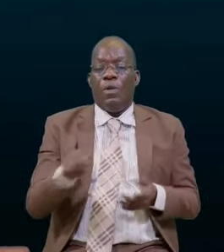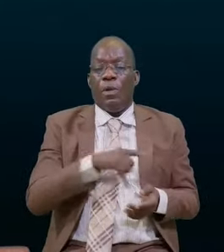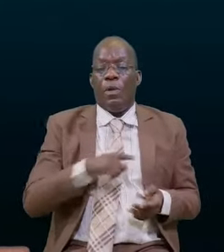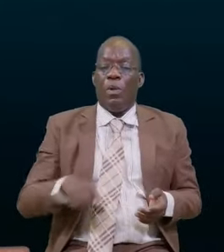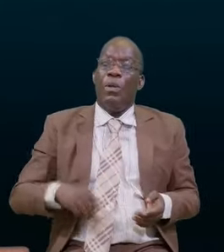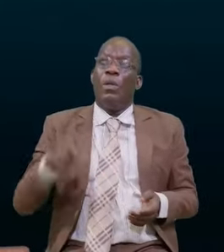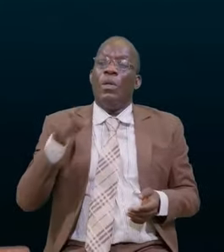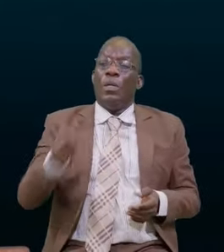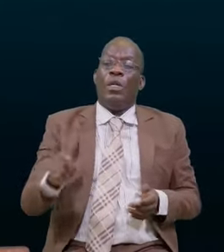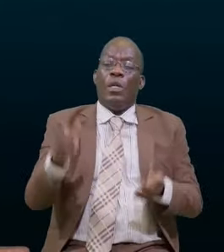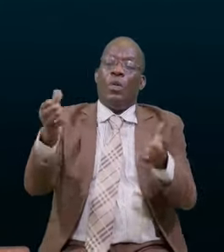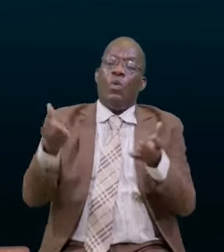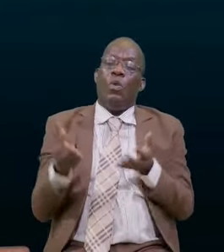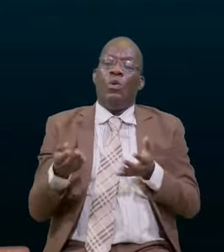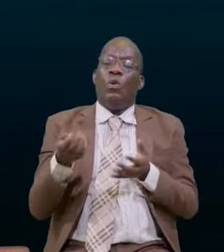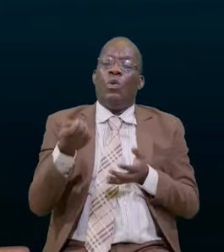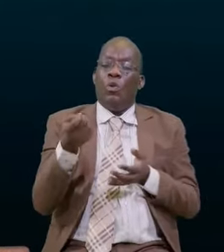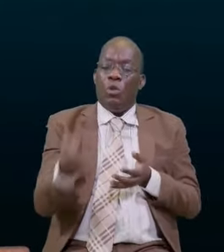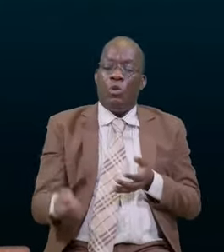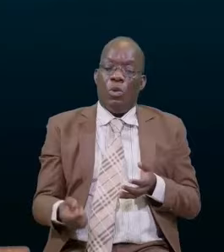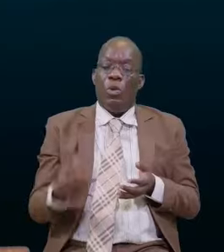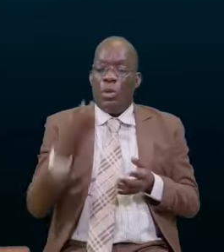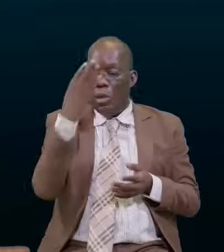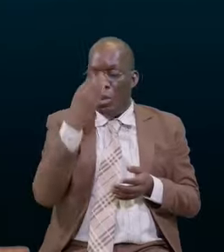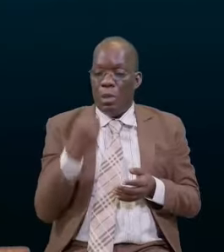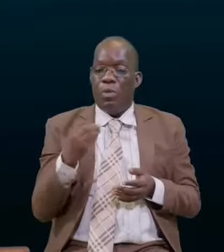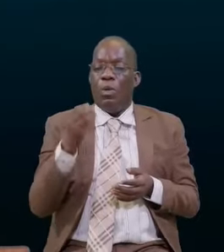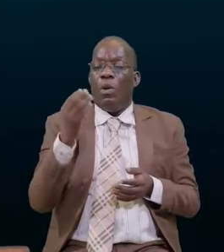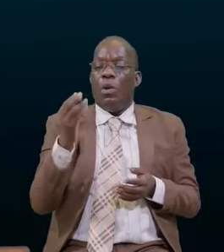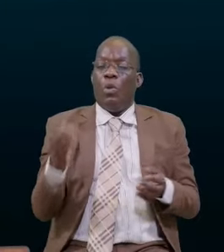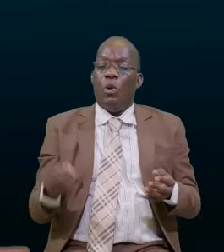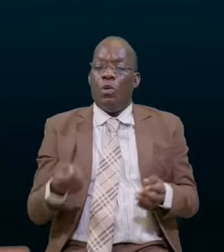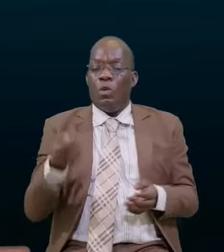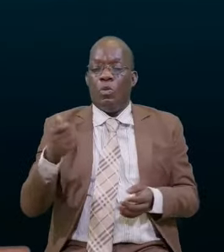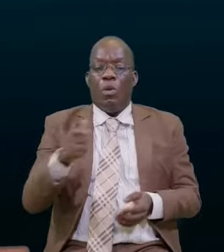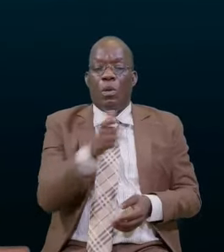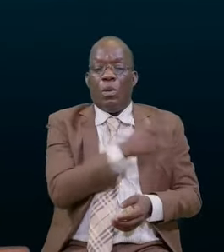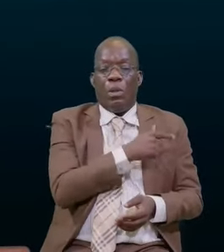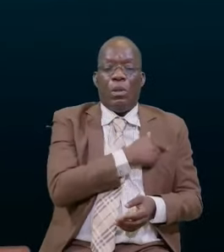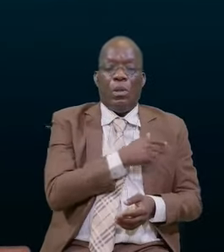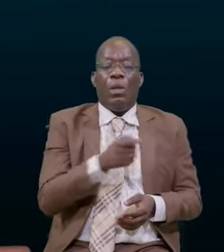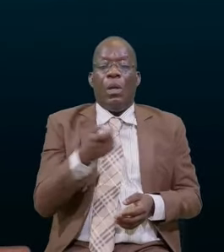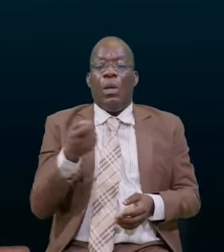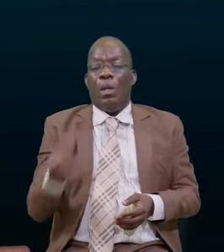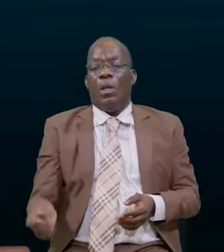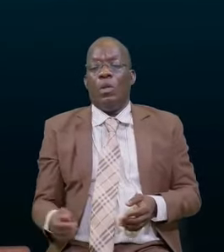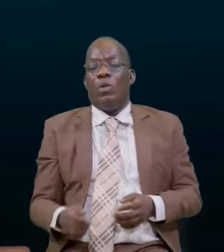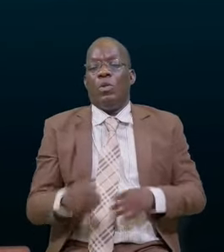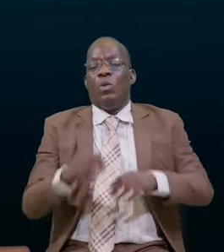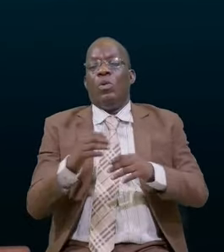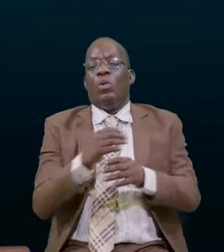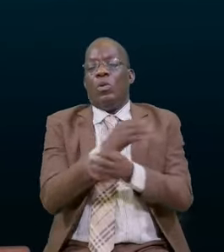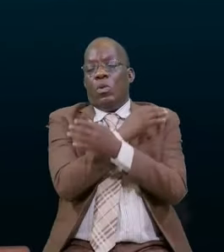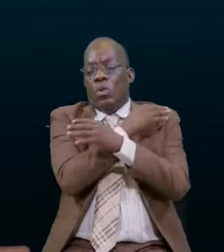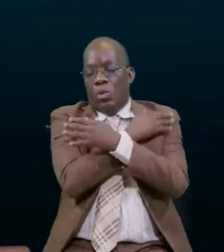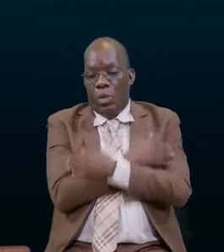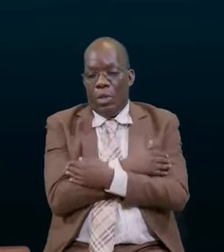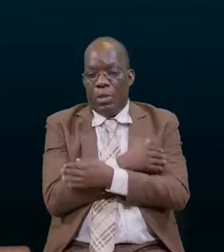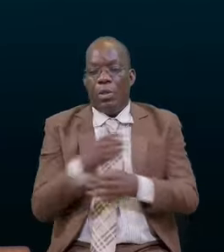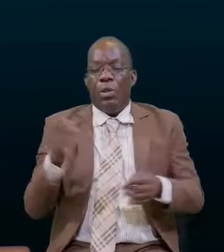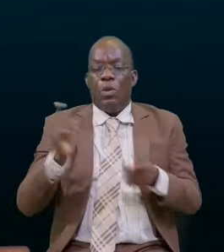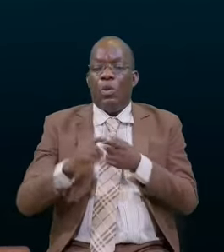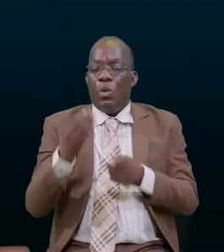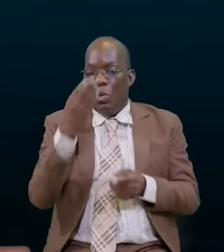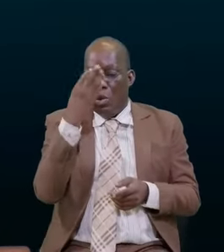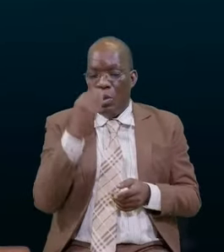sleep a little more sleep a little more Slumber a little folding of the hands to sleep what will happen in verse